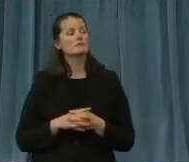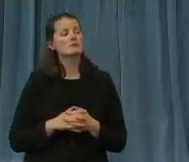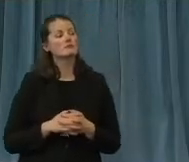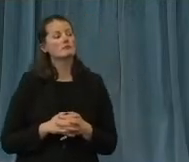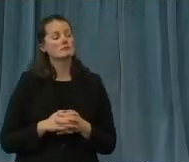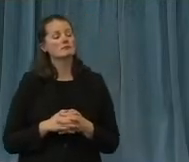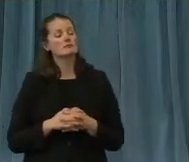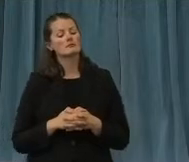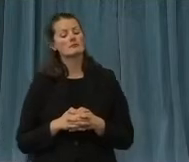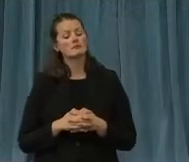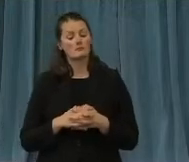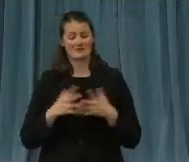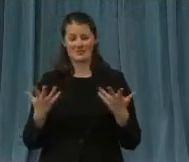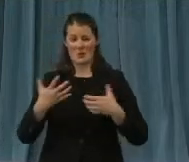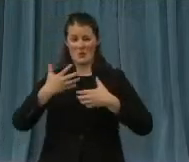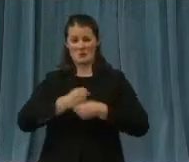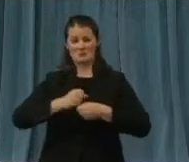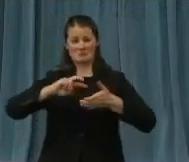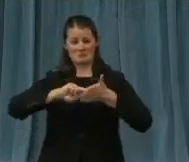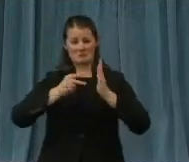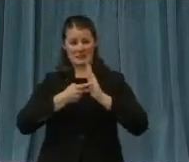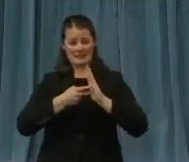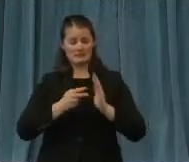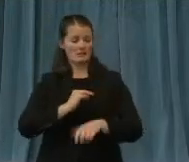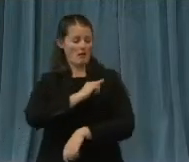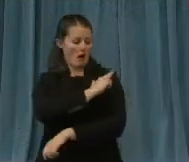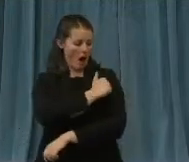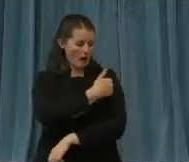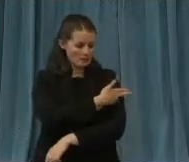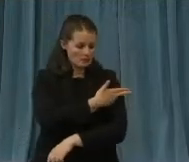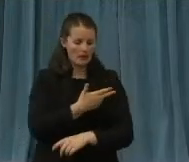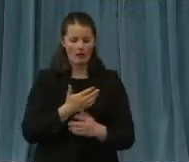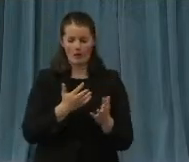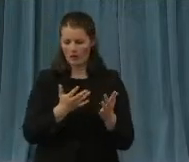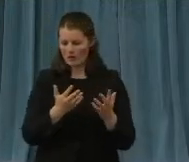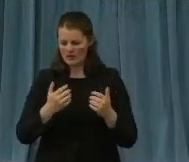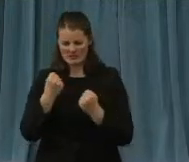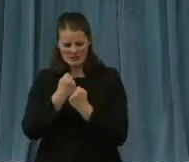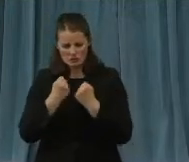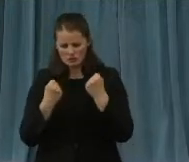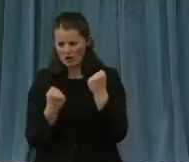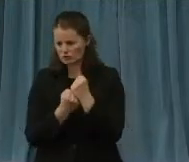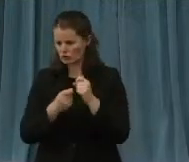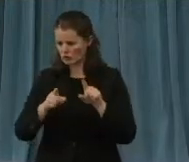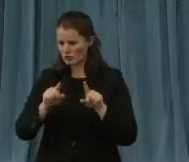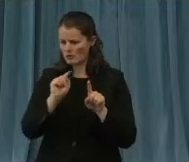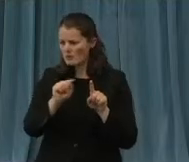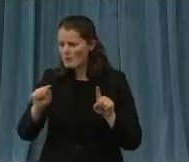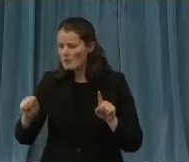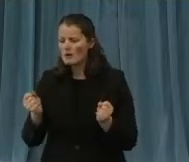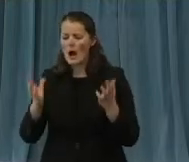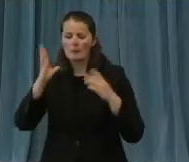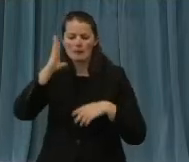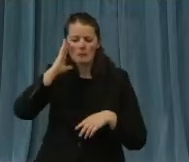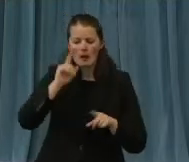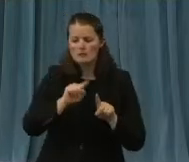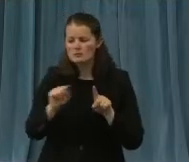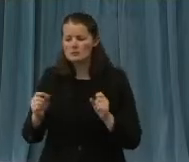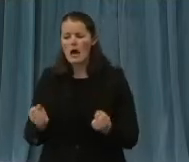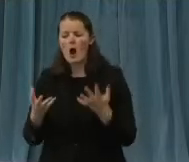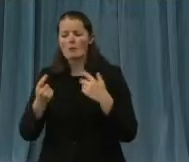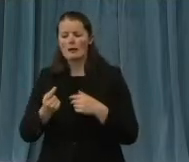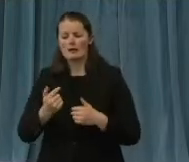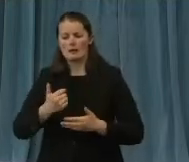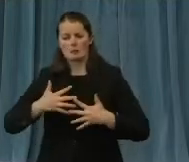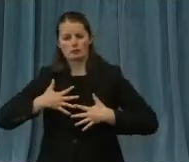the hospital infrastructure, which is a critical infrastructure here in the state of Nevada, obviously, has